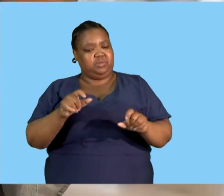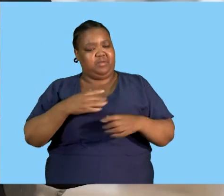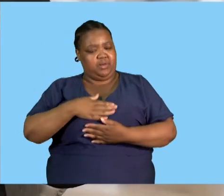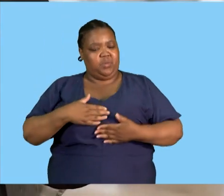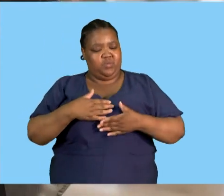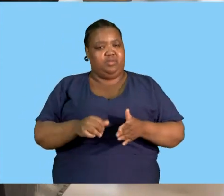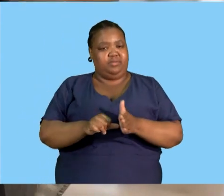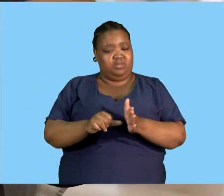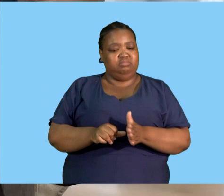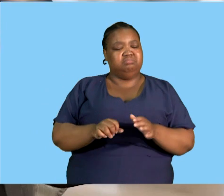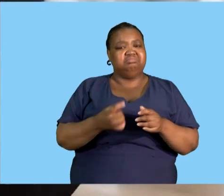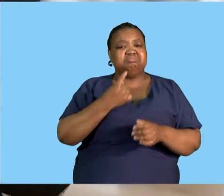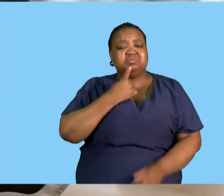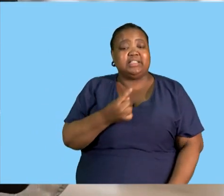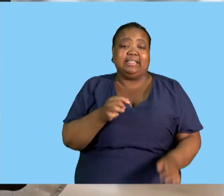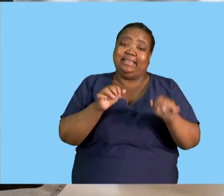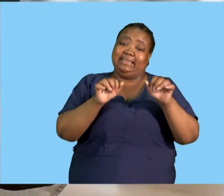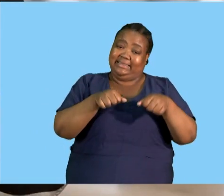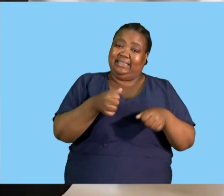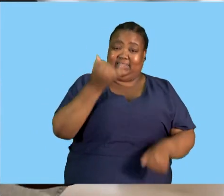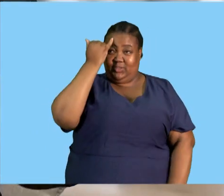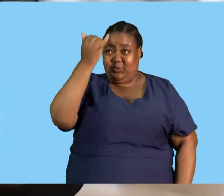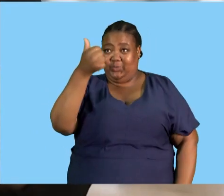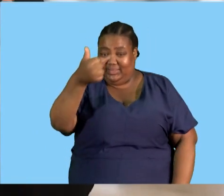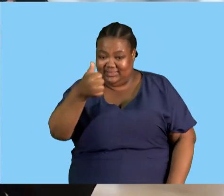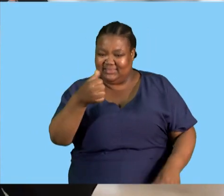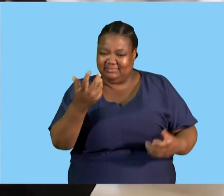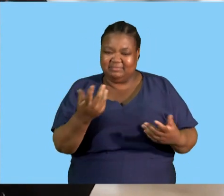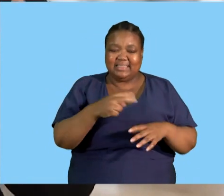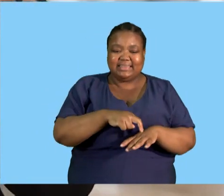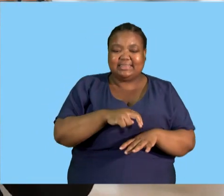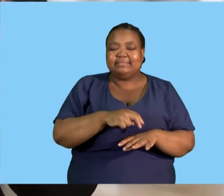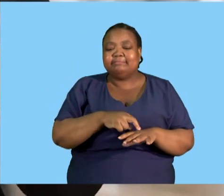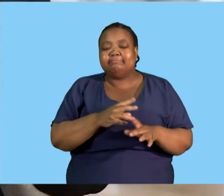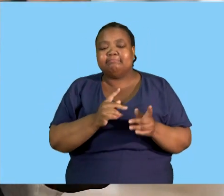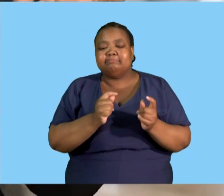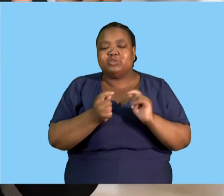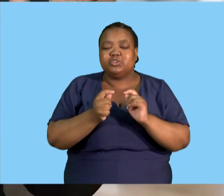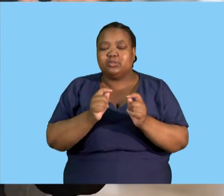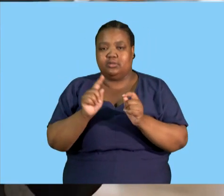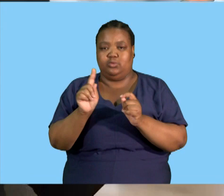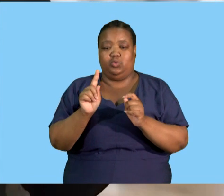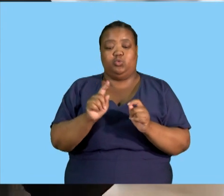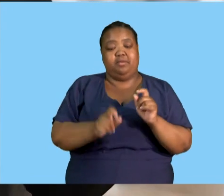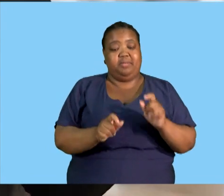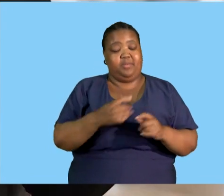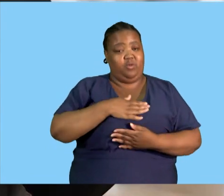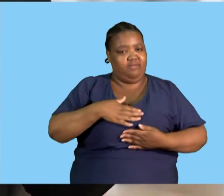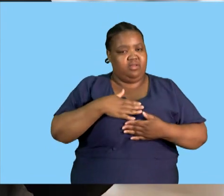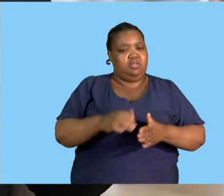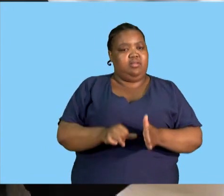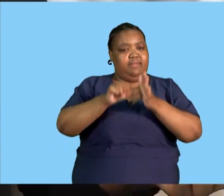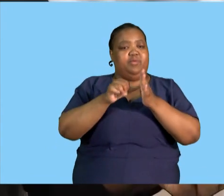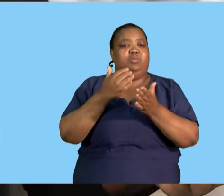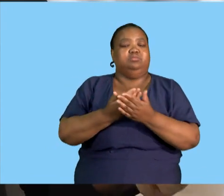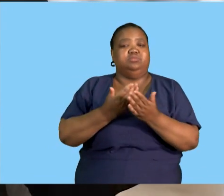can say, yes, that is a good idea. However, then we can work on it without you making them feel less important, because they're going